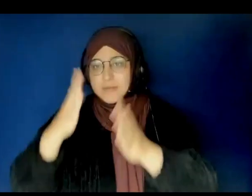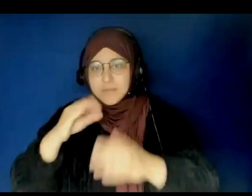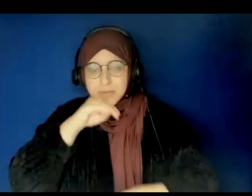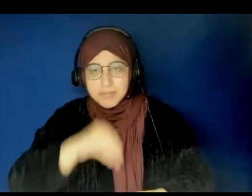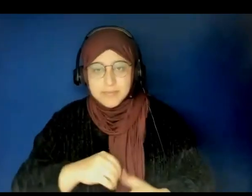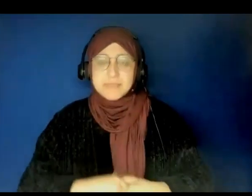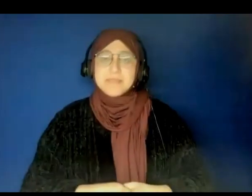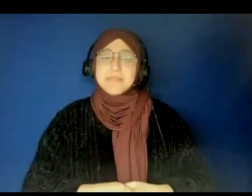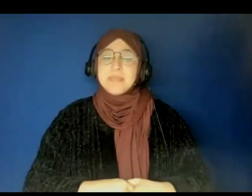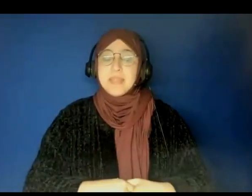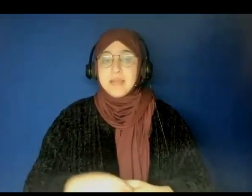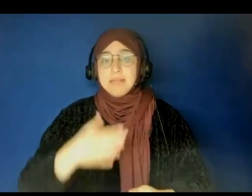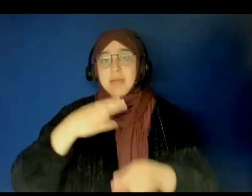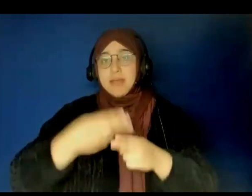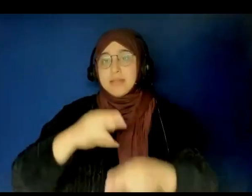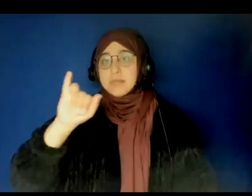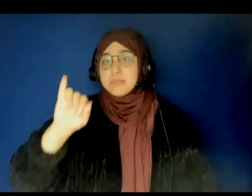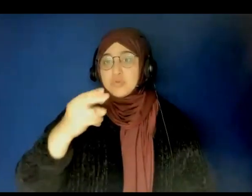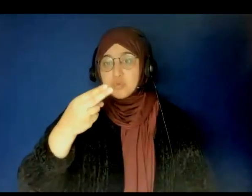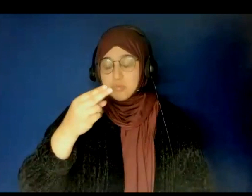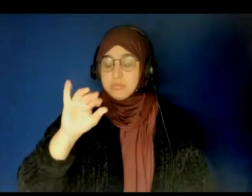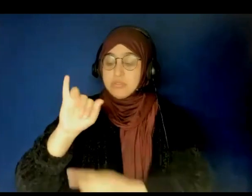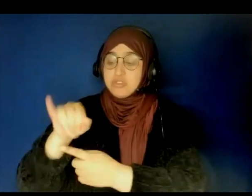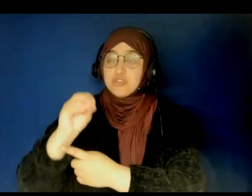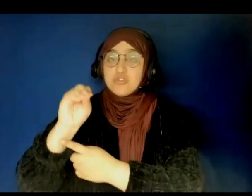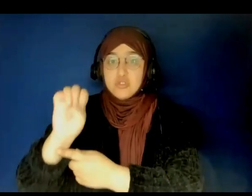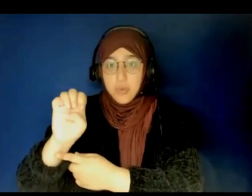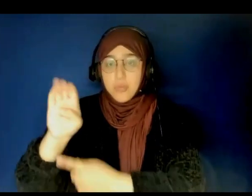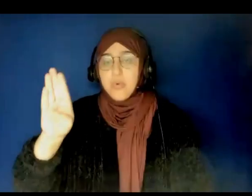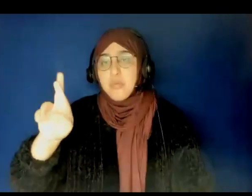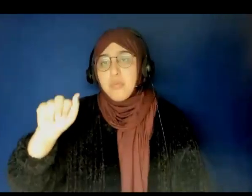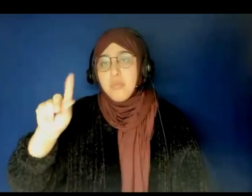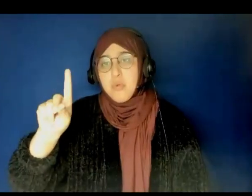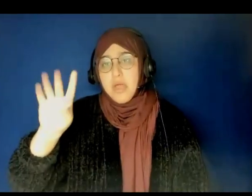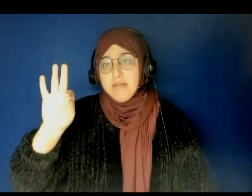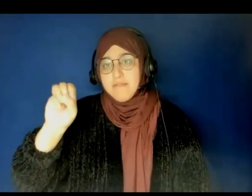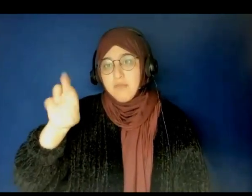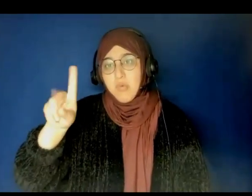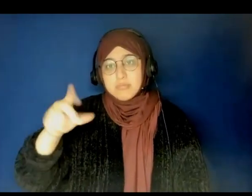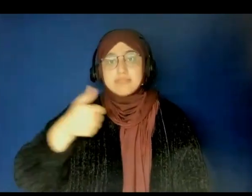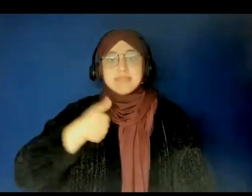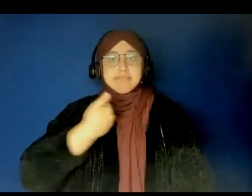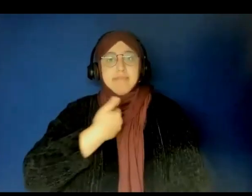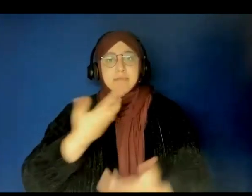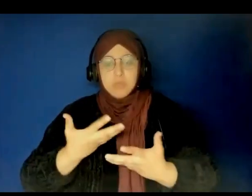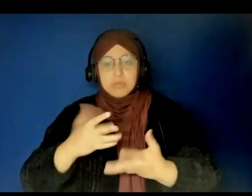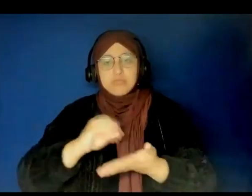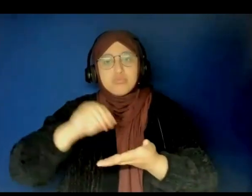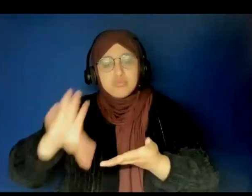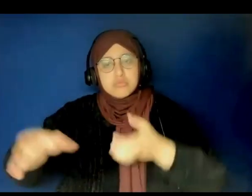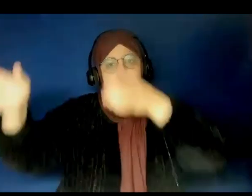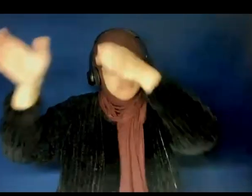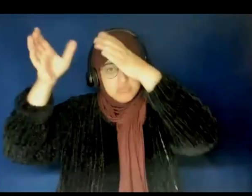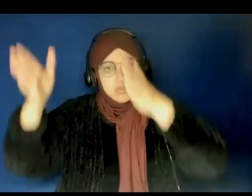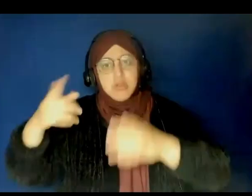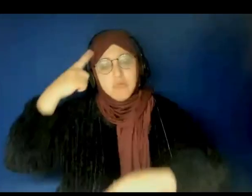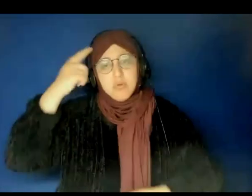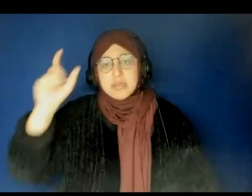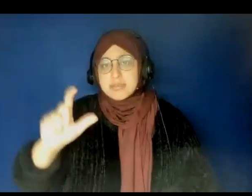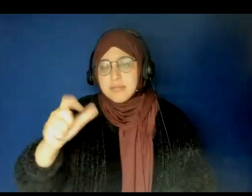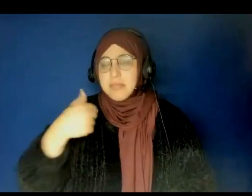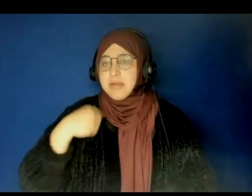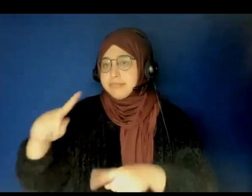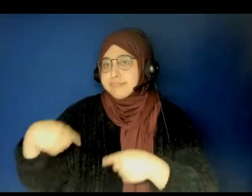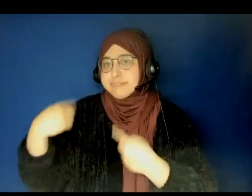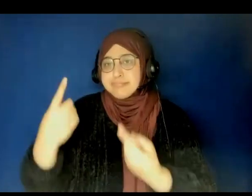Bradford. I am a um, student and scholar of Islam. I've been formally studying for